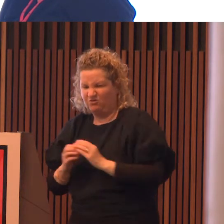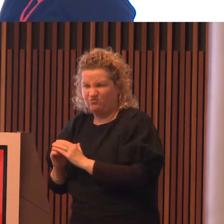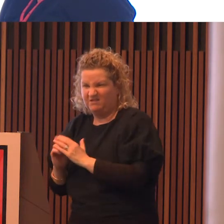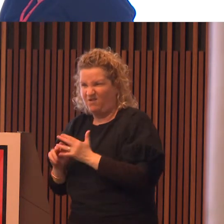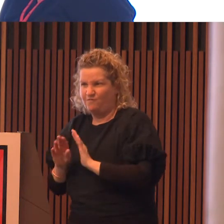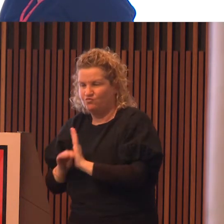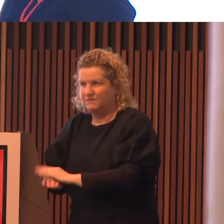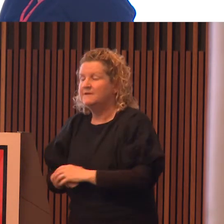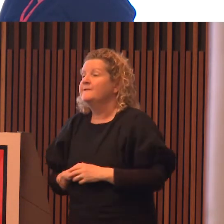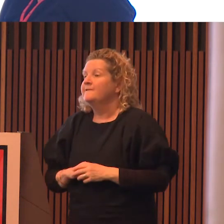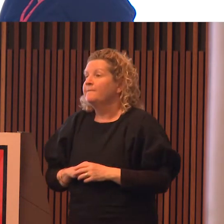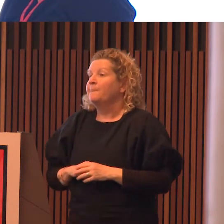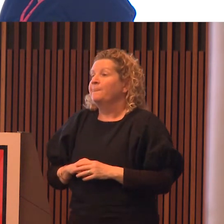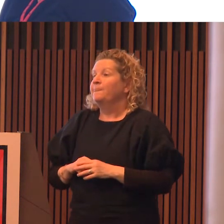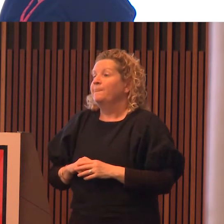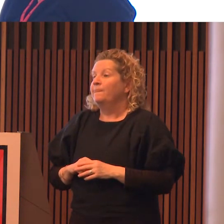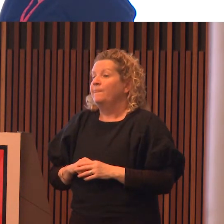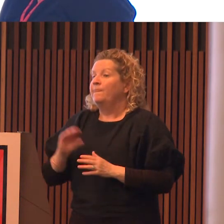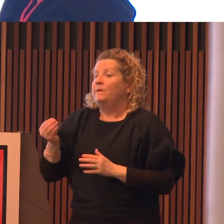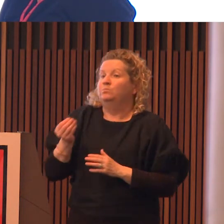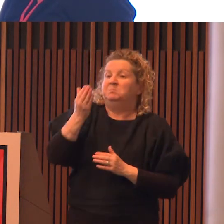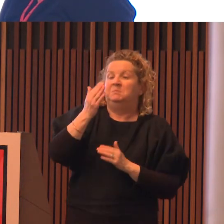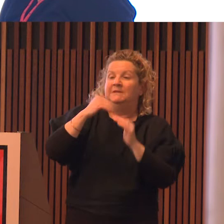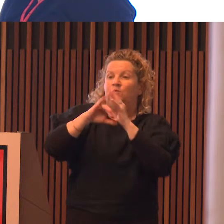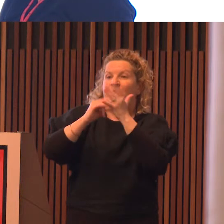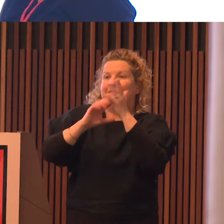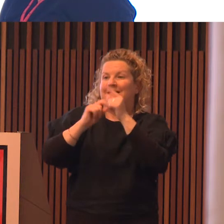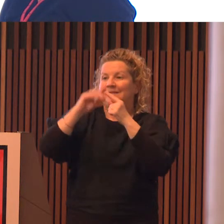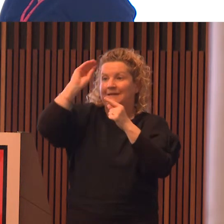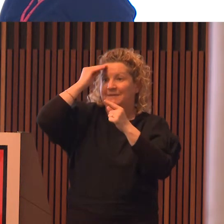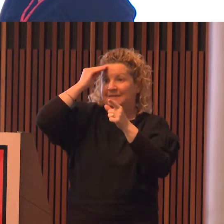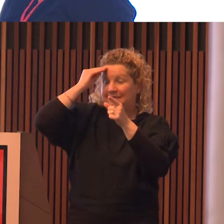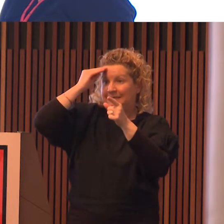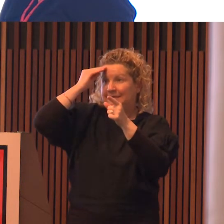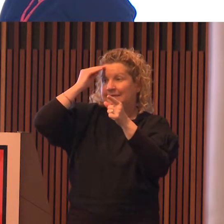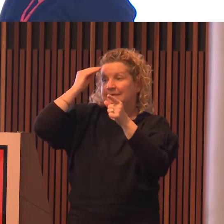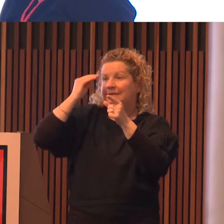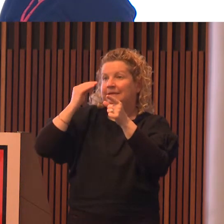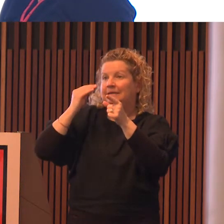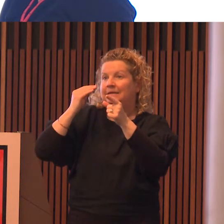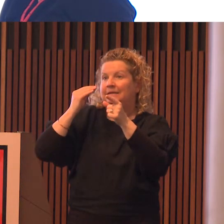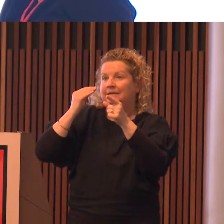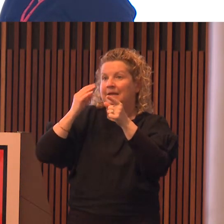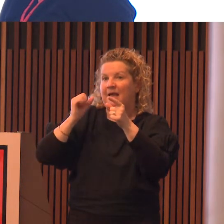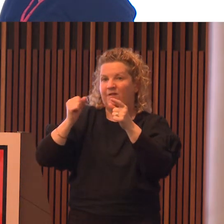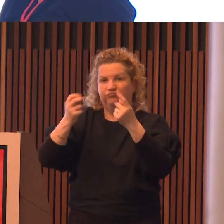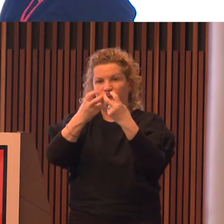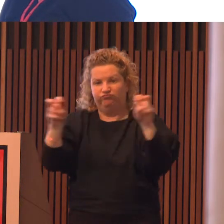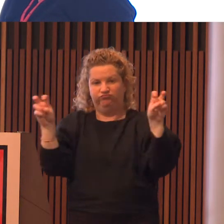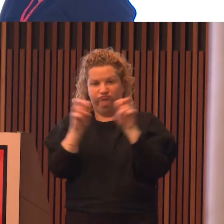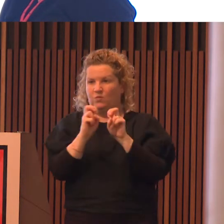rules. That got sent to a Senate committee just quickly. There was a hearing on Friday,